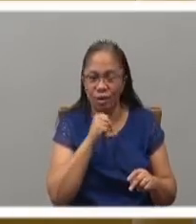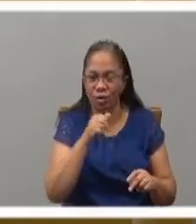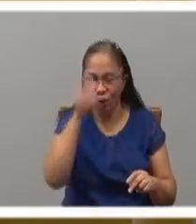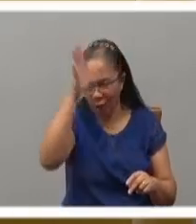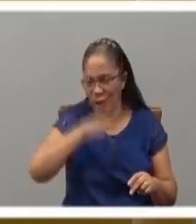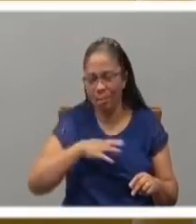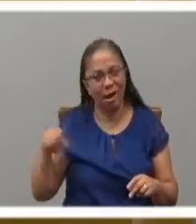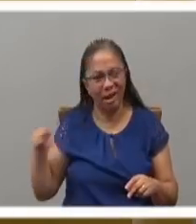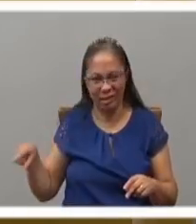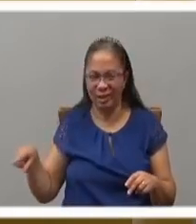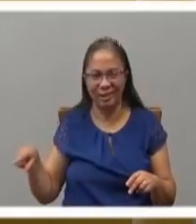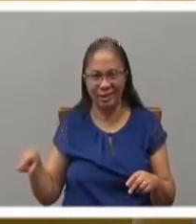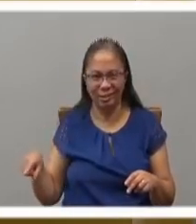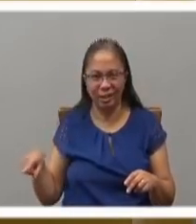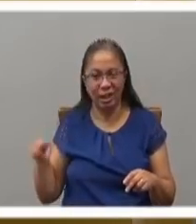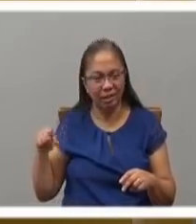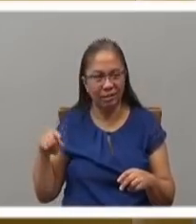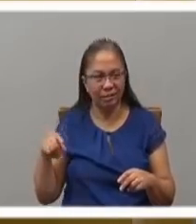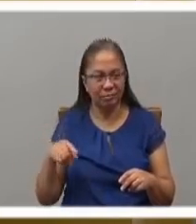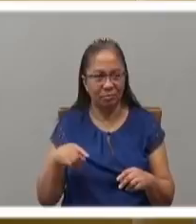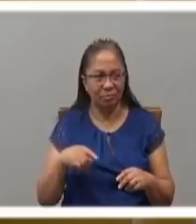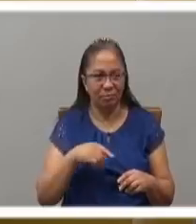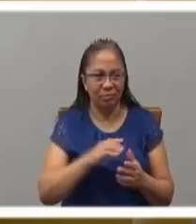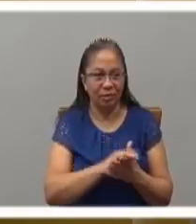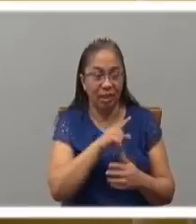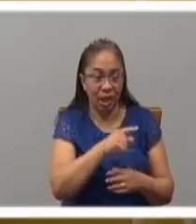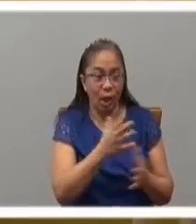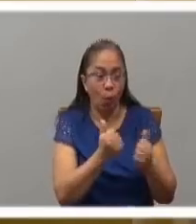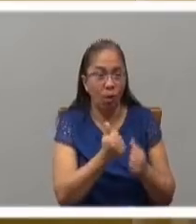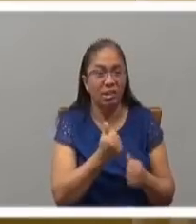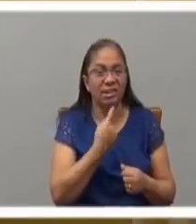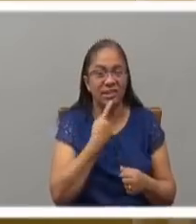framed the Muslim young man